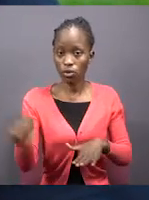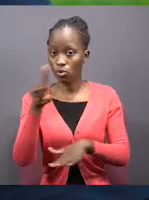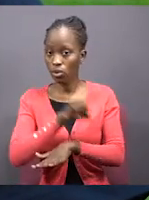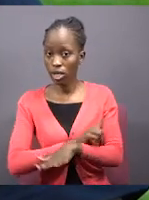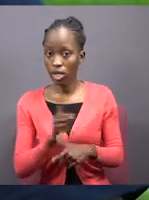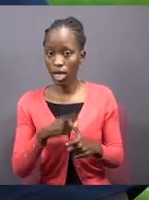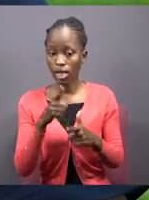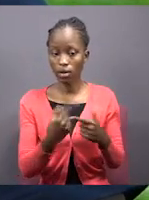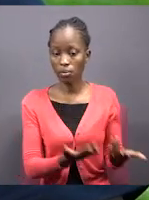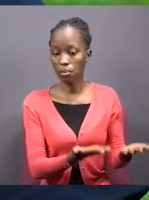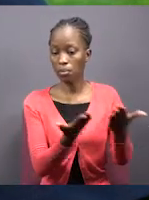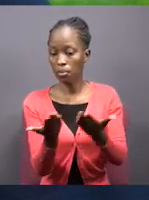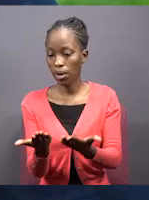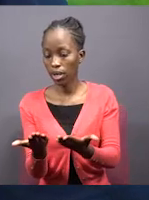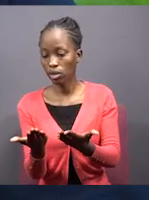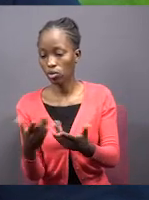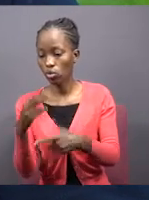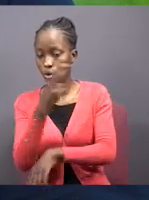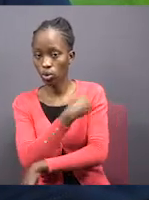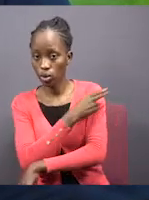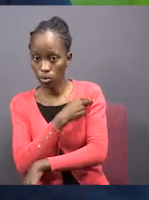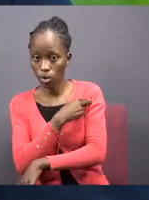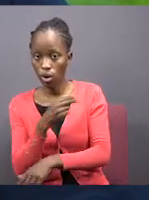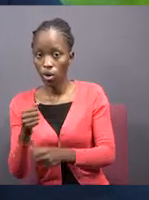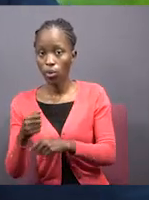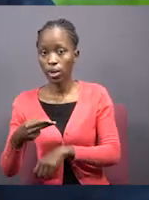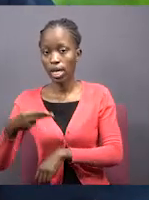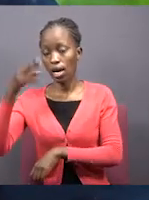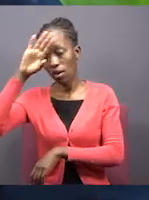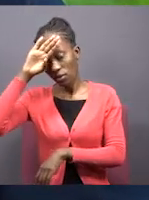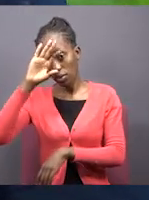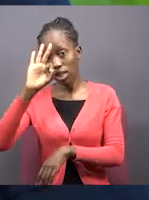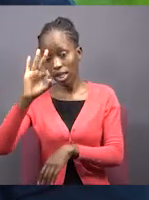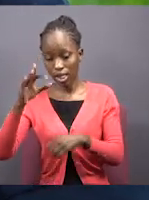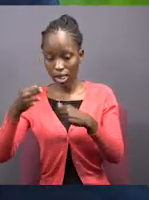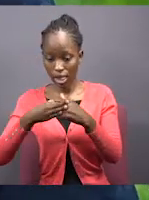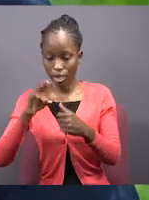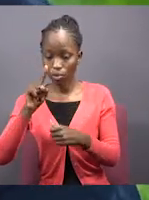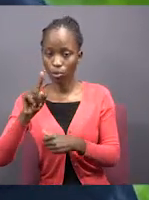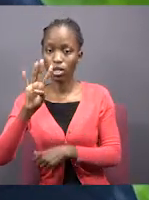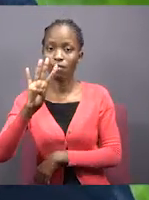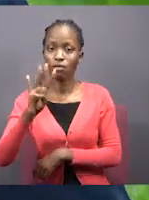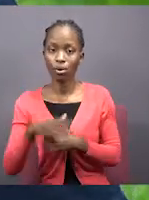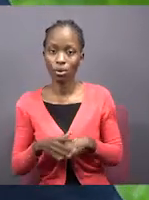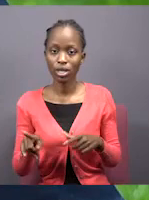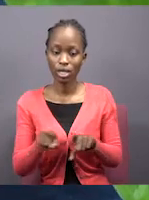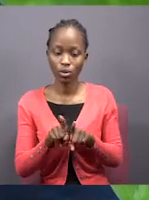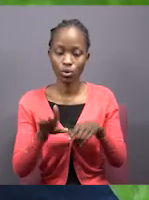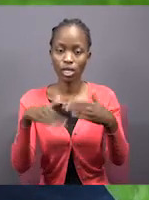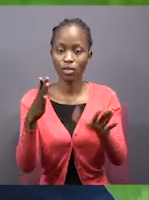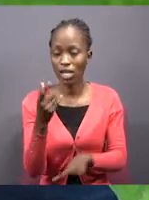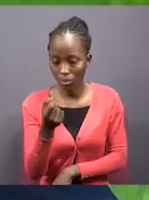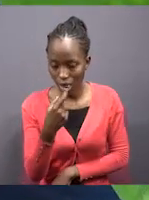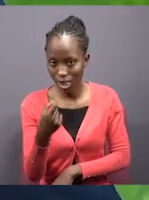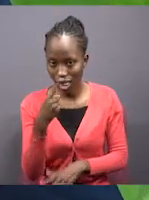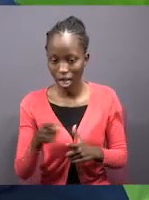with a high fever of 38.4, and he was given some medicine. Then he was brought home by the school